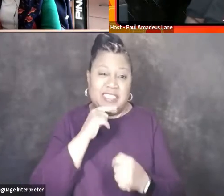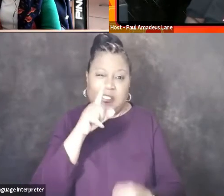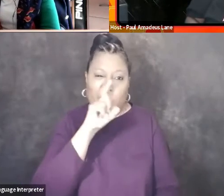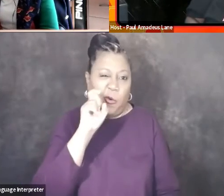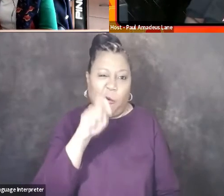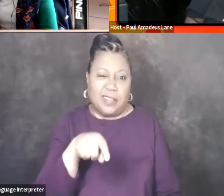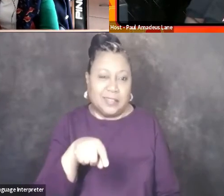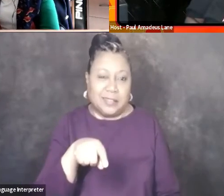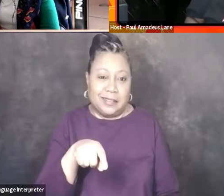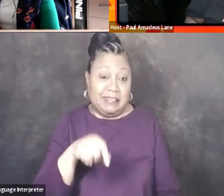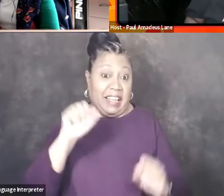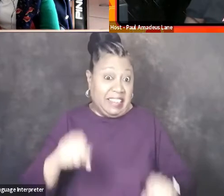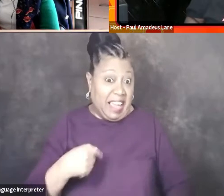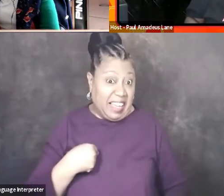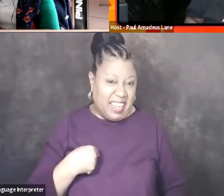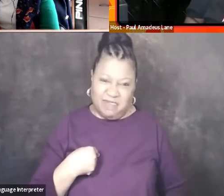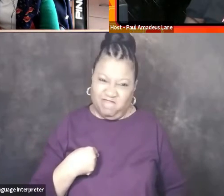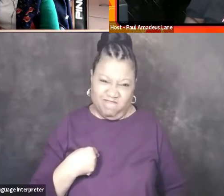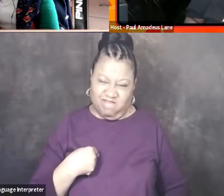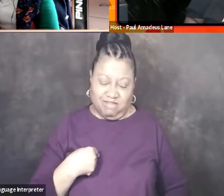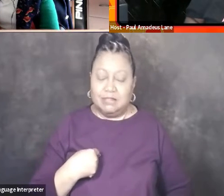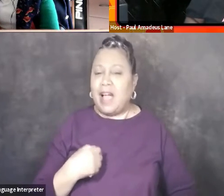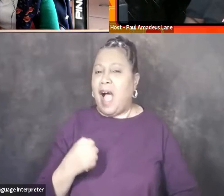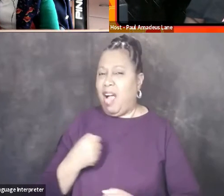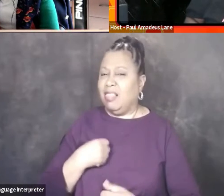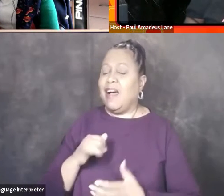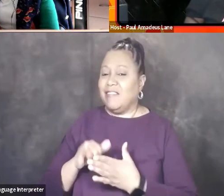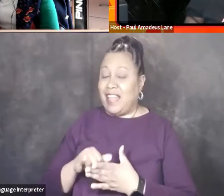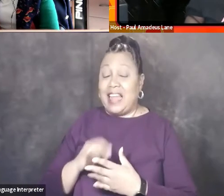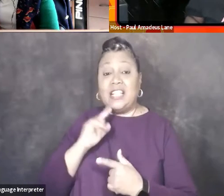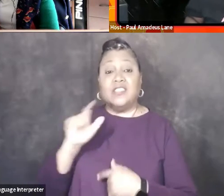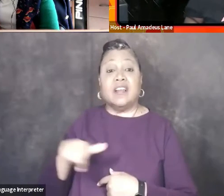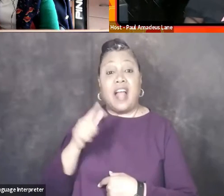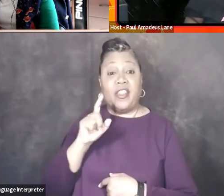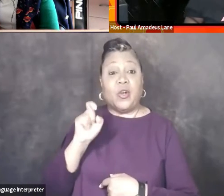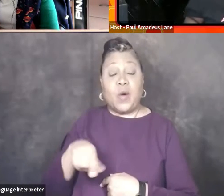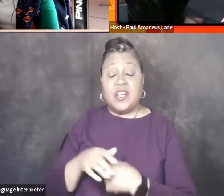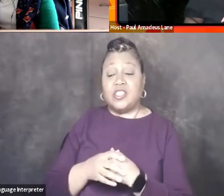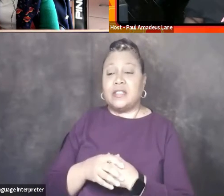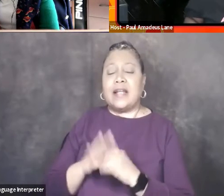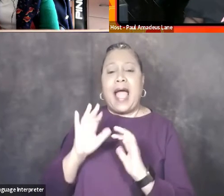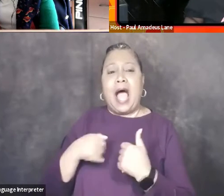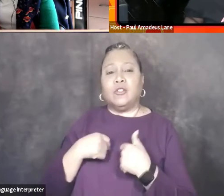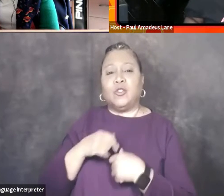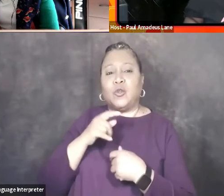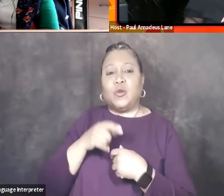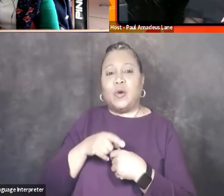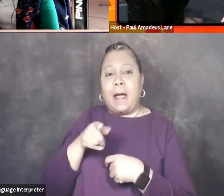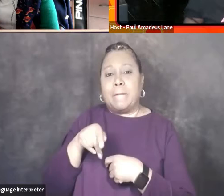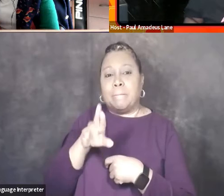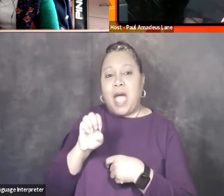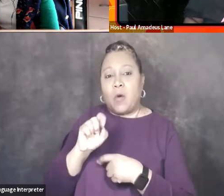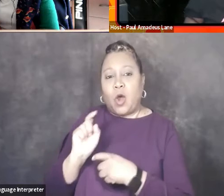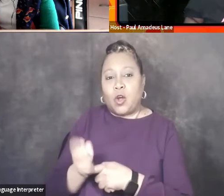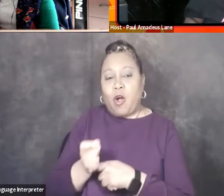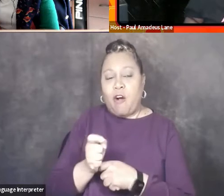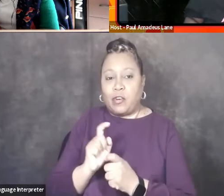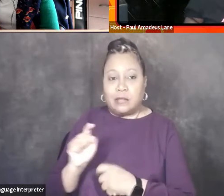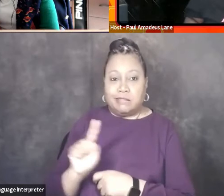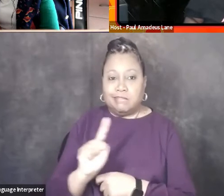question, can I? Yeah, I love it. I love it. Here's another question. How do paragolfers